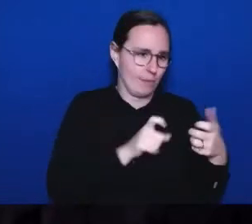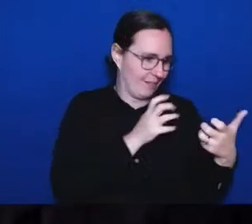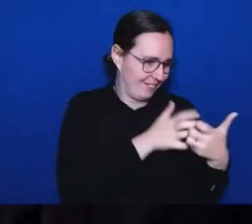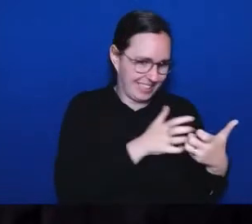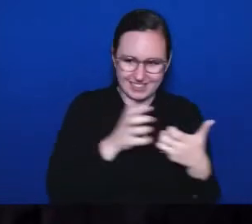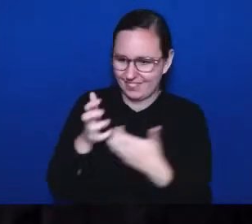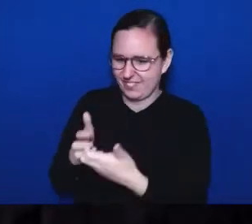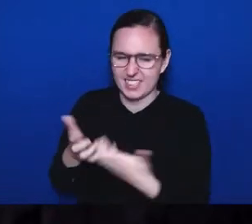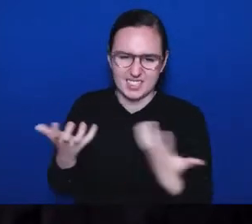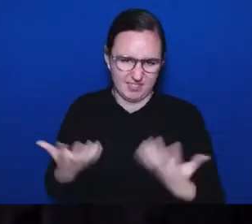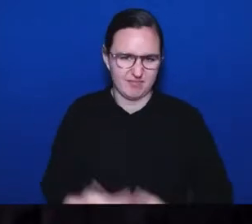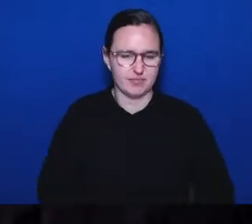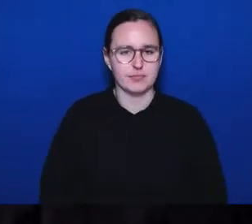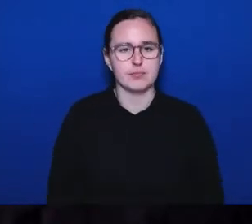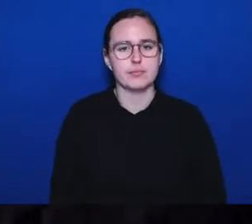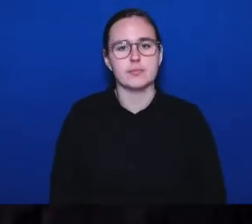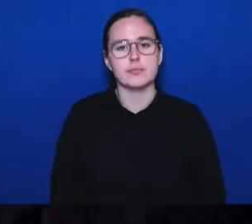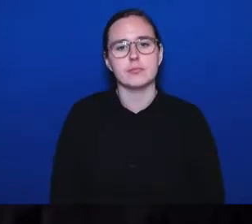April, did you have a follow-up?